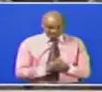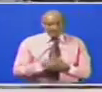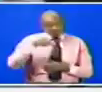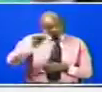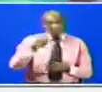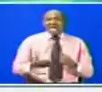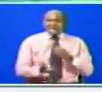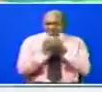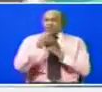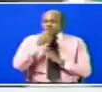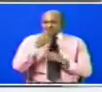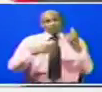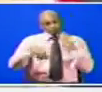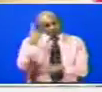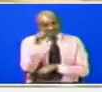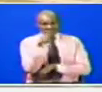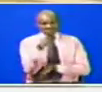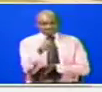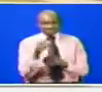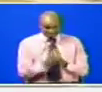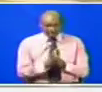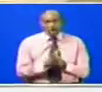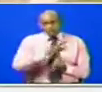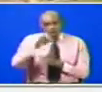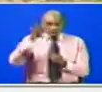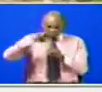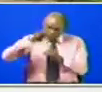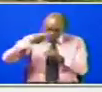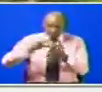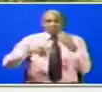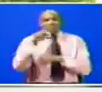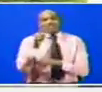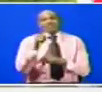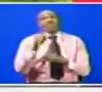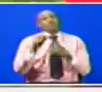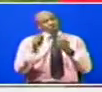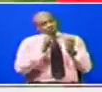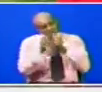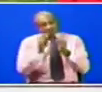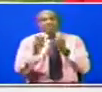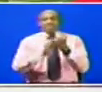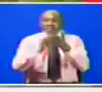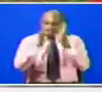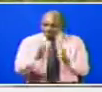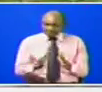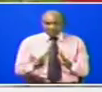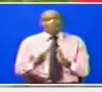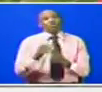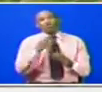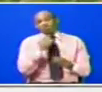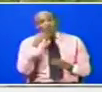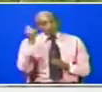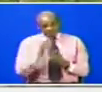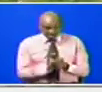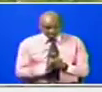to the 2017 Kenyan Premier League title, was unanimously voted by the Sports Journalists Association of Kenya Football Commissioning